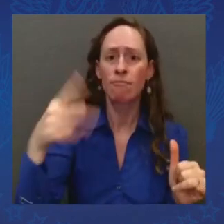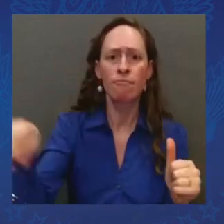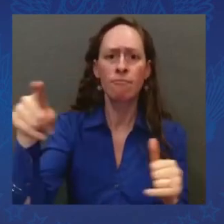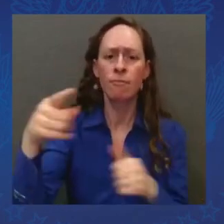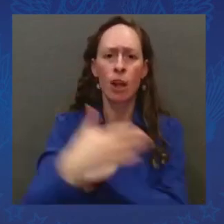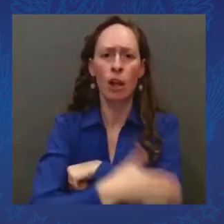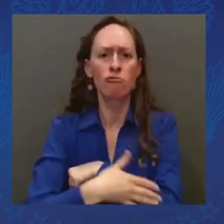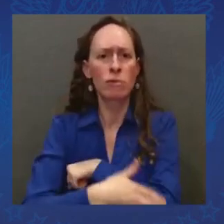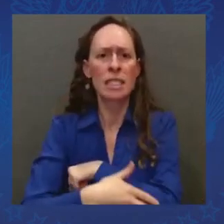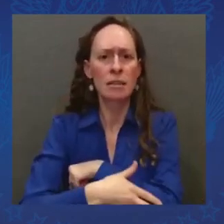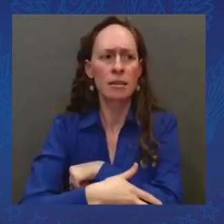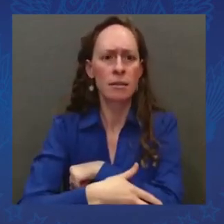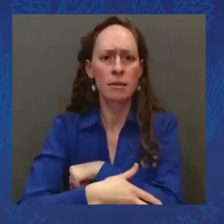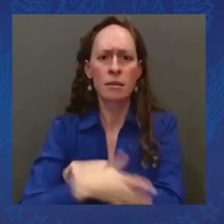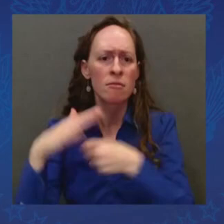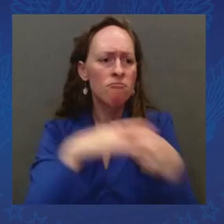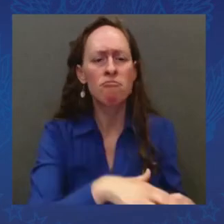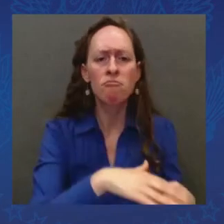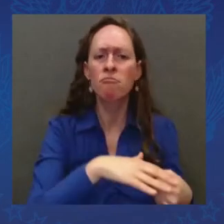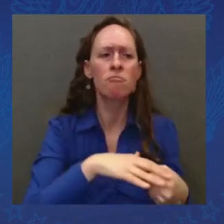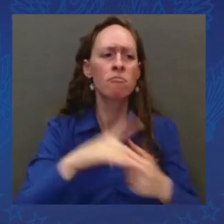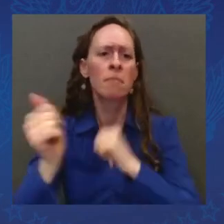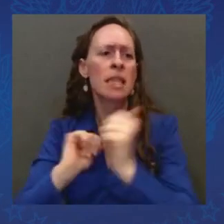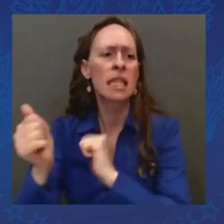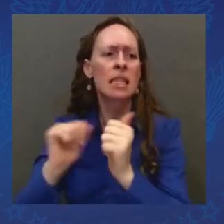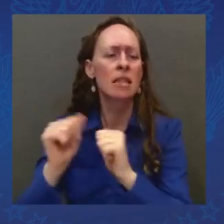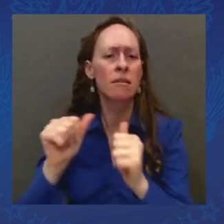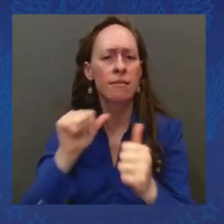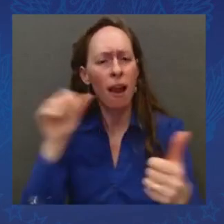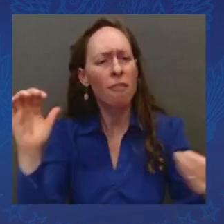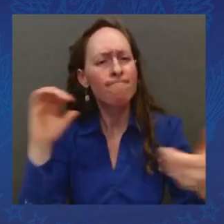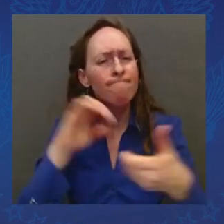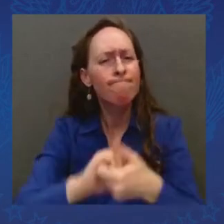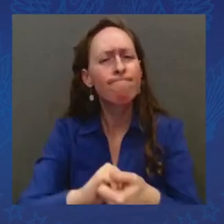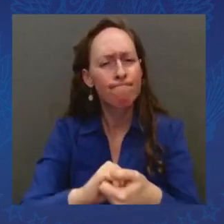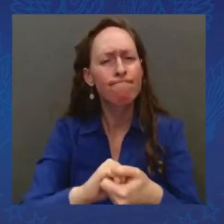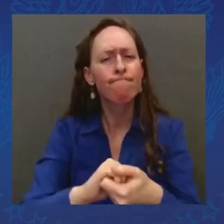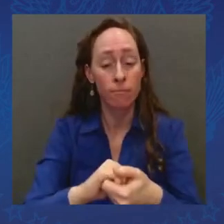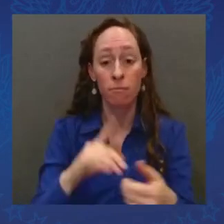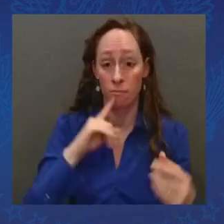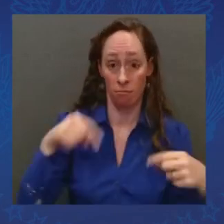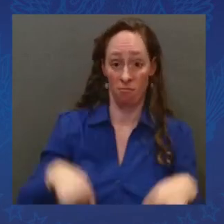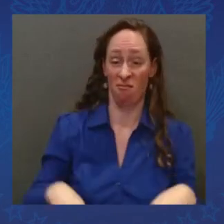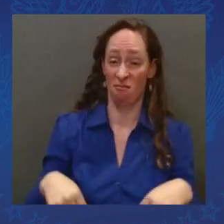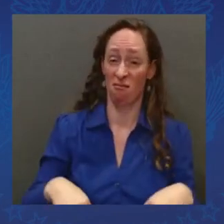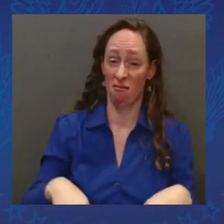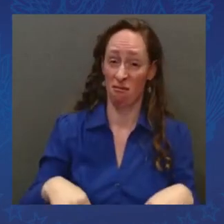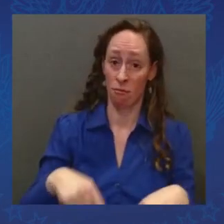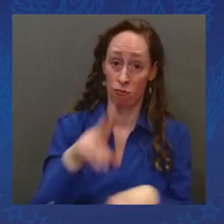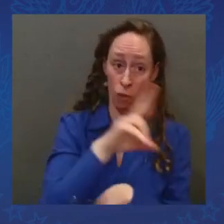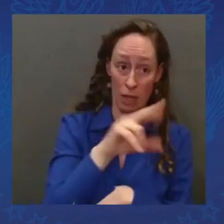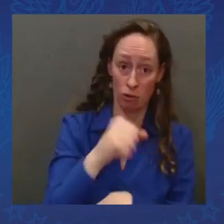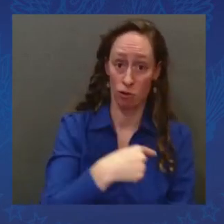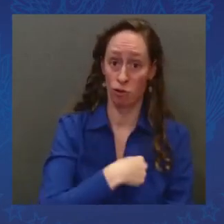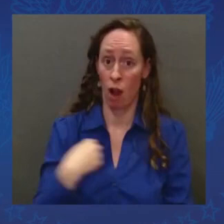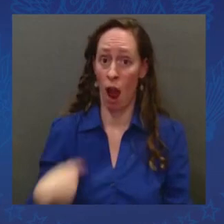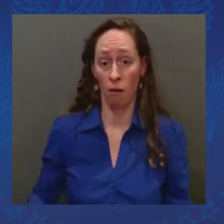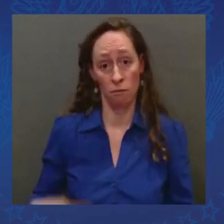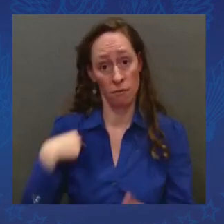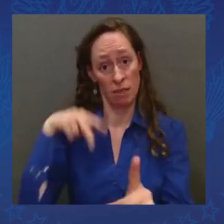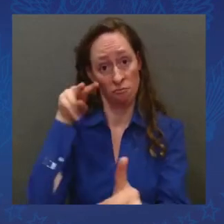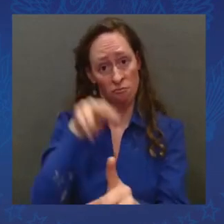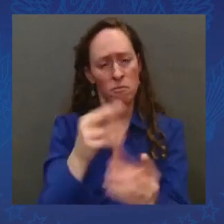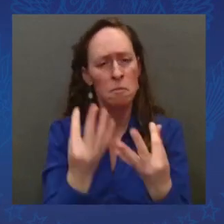important bilateral relationship in the world, should be perceived and envisioned in a broad context